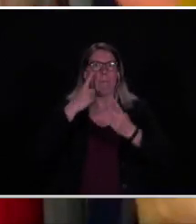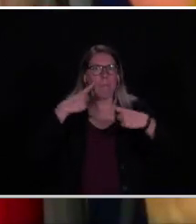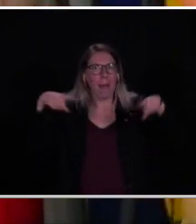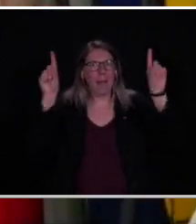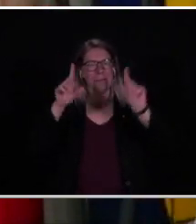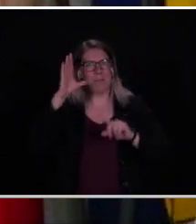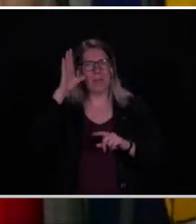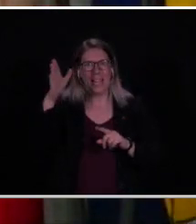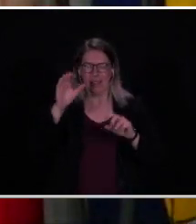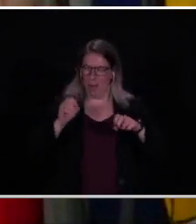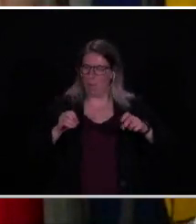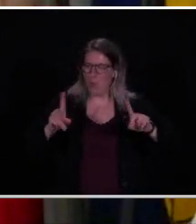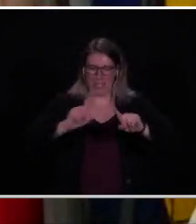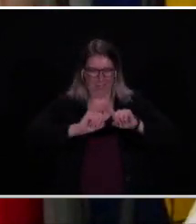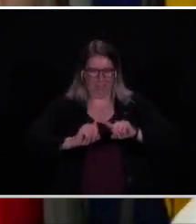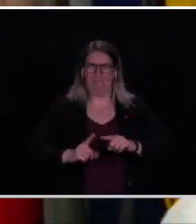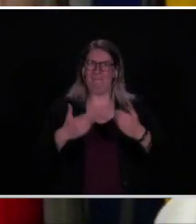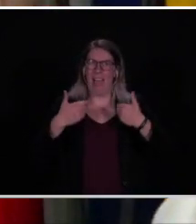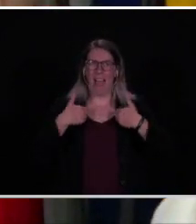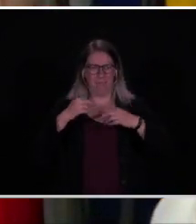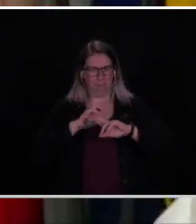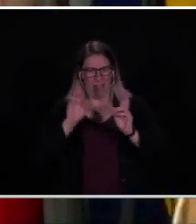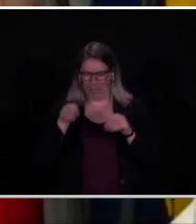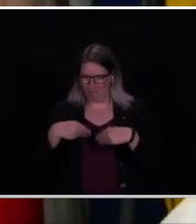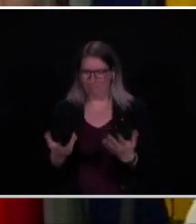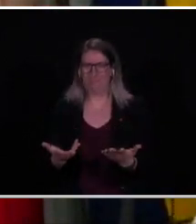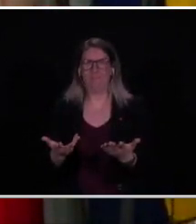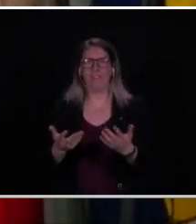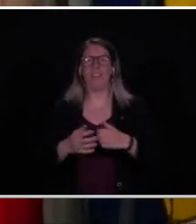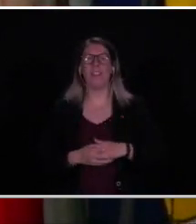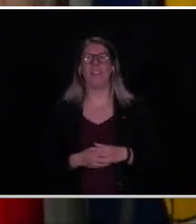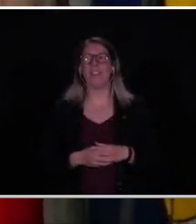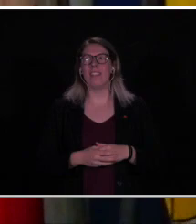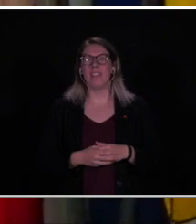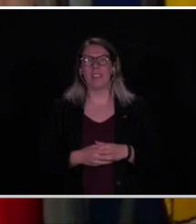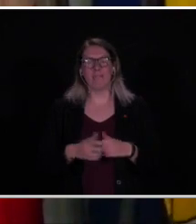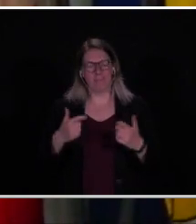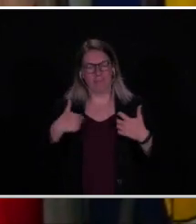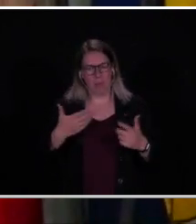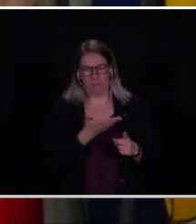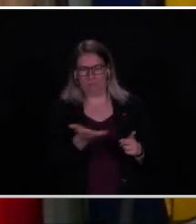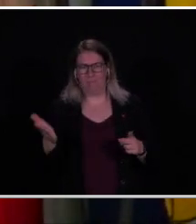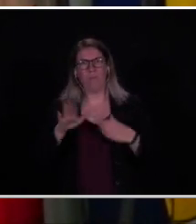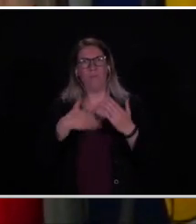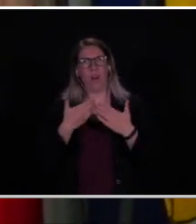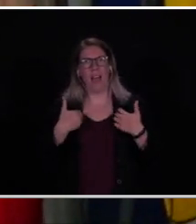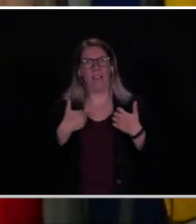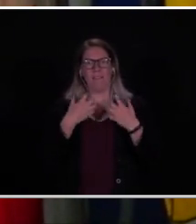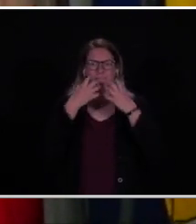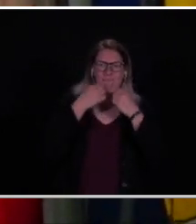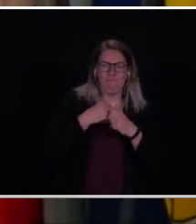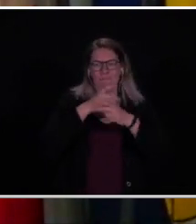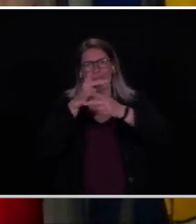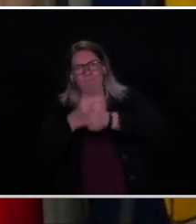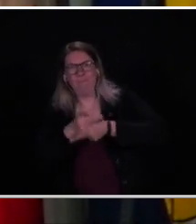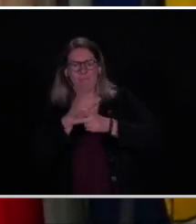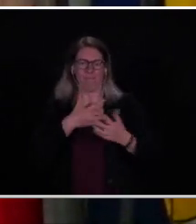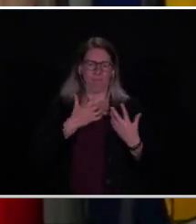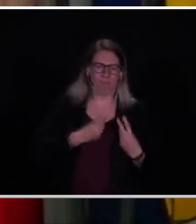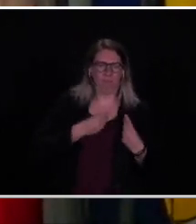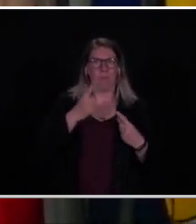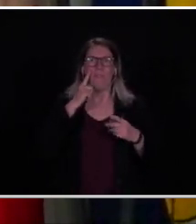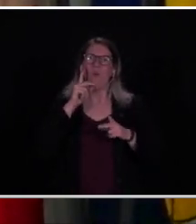with great opportunities available to them, and care and compassion for the most vulnerable people in our